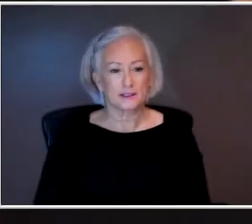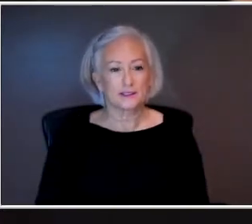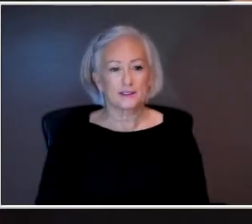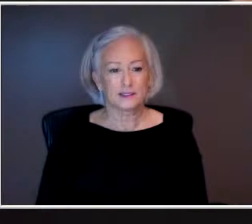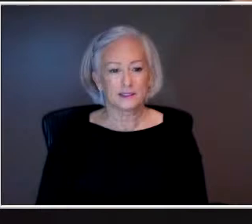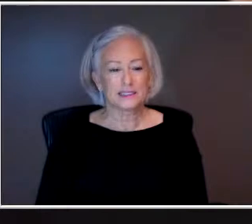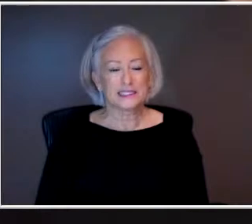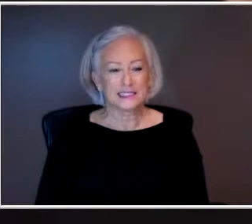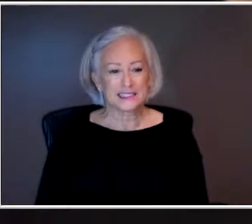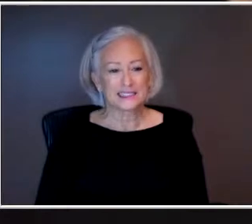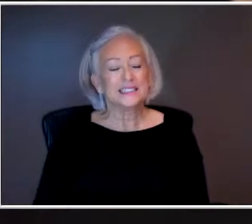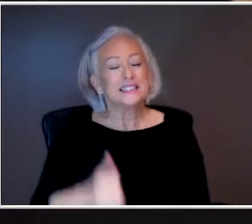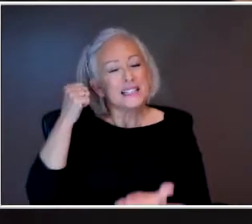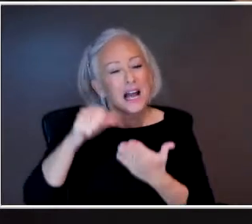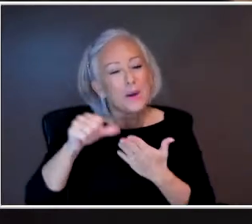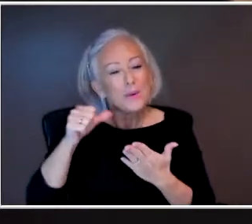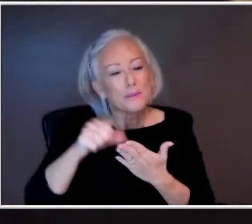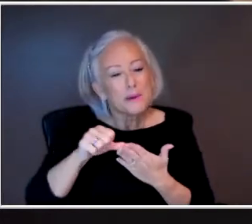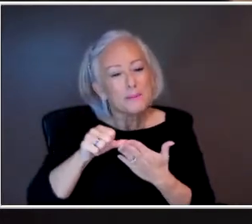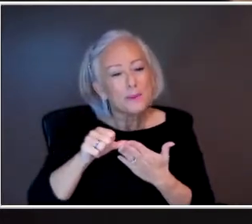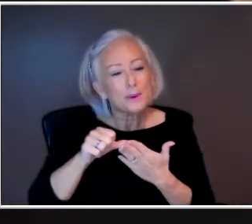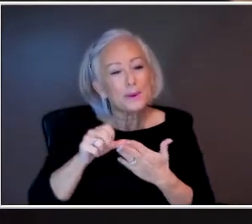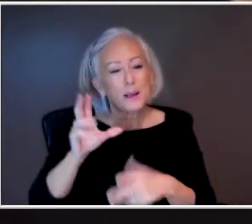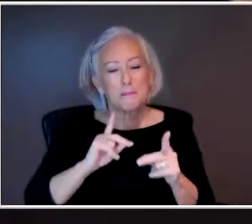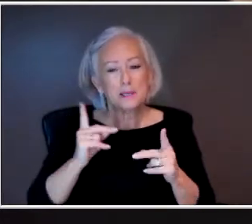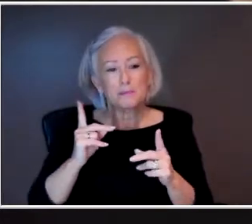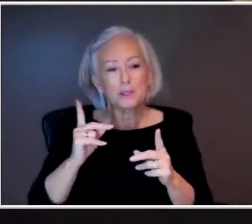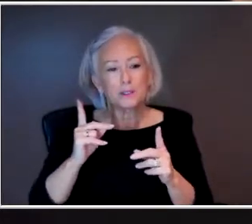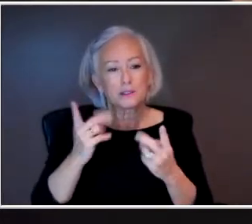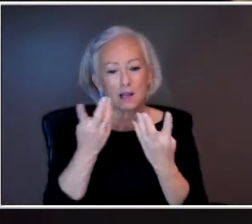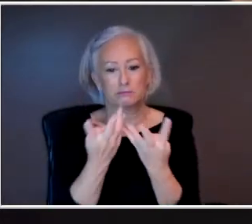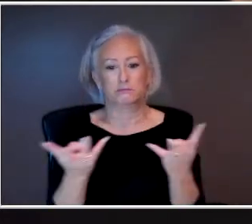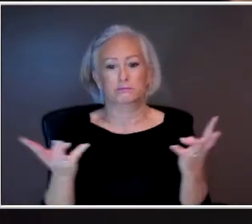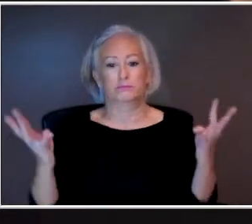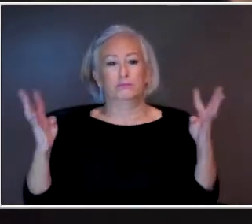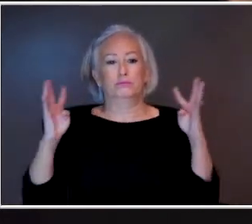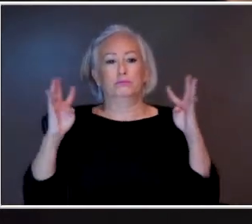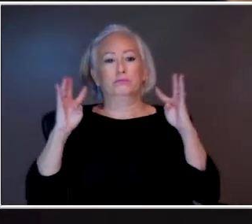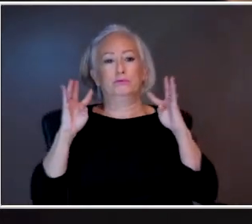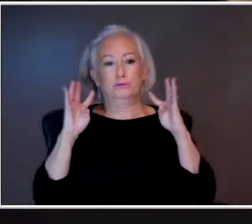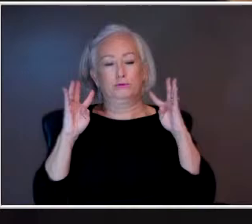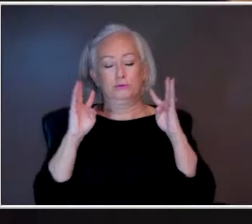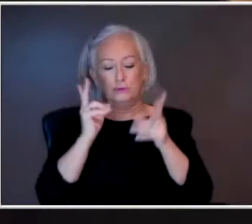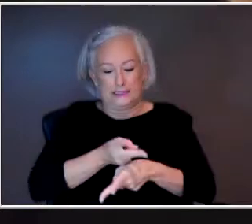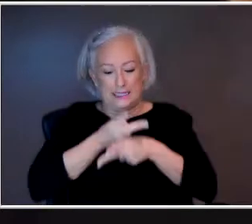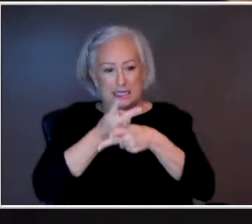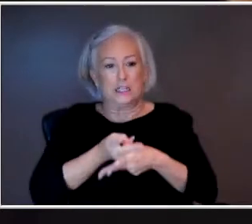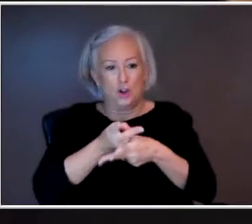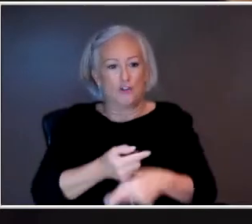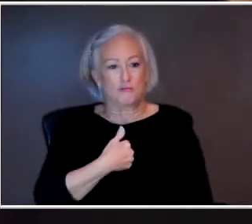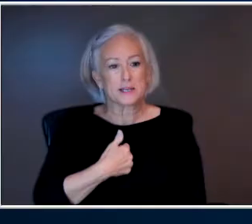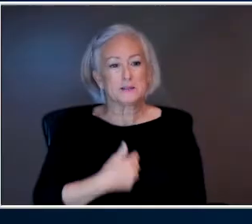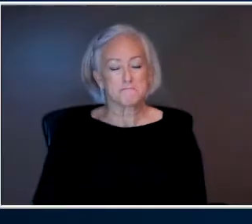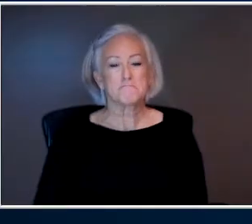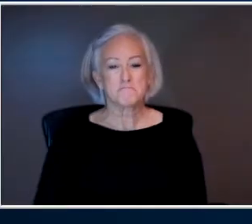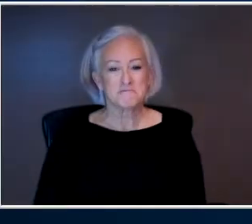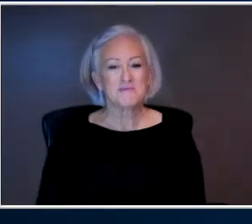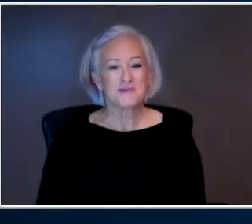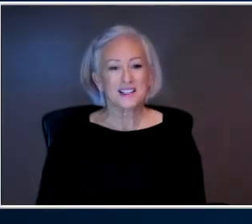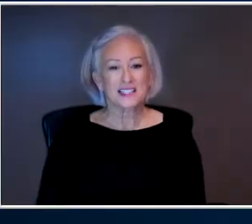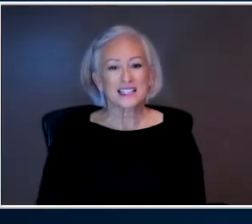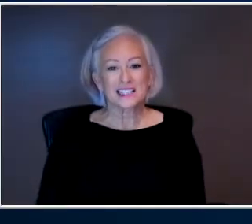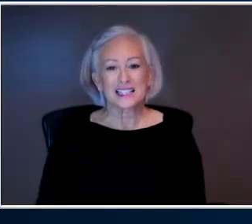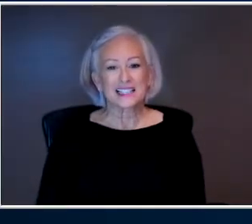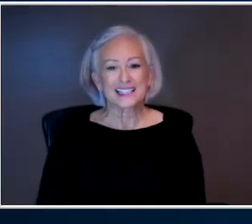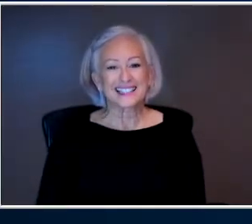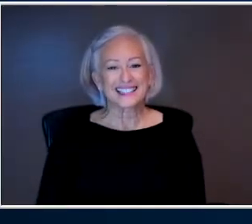All I remember was just people surrounding me and really just taking care of me. So I just And then wanted-